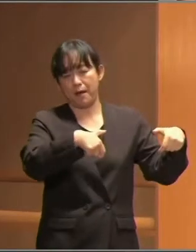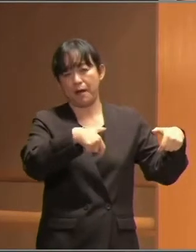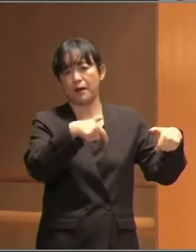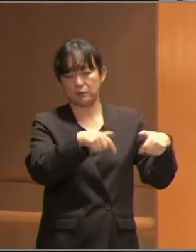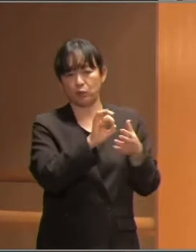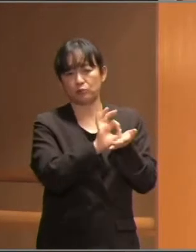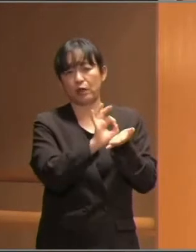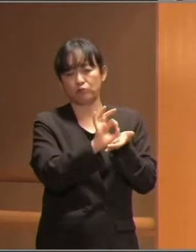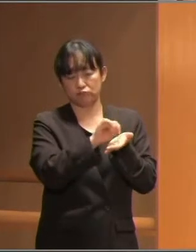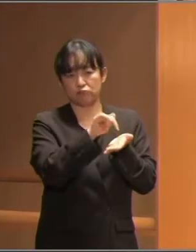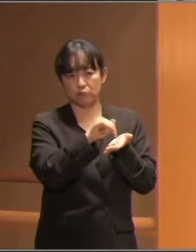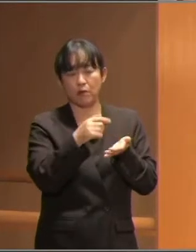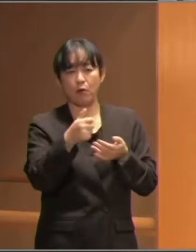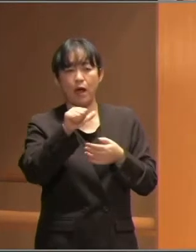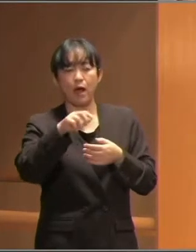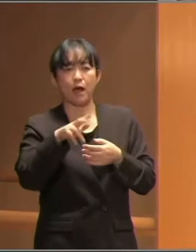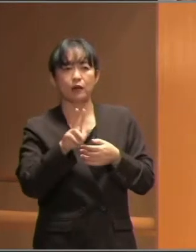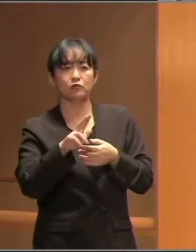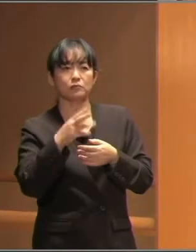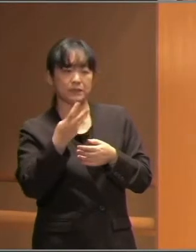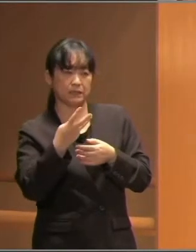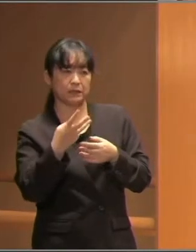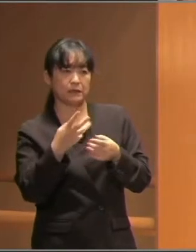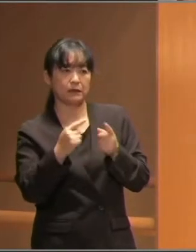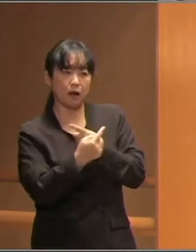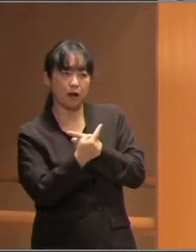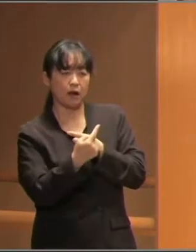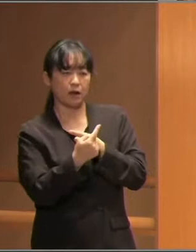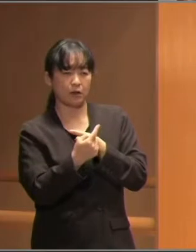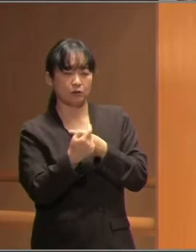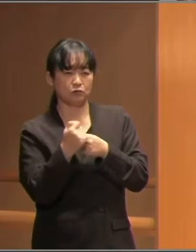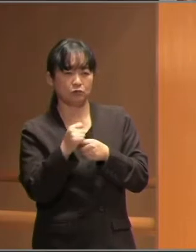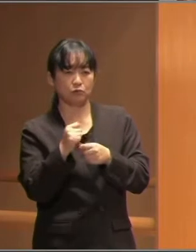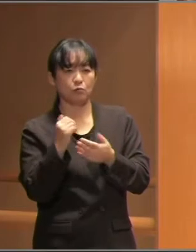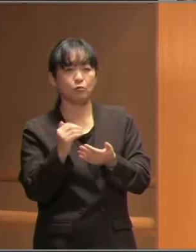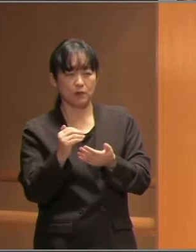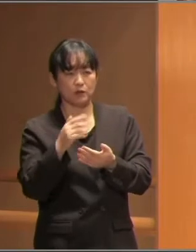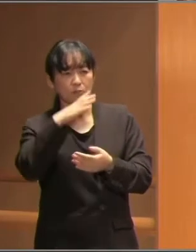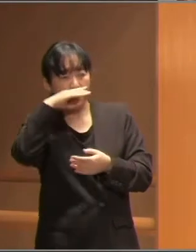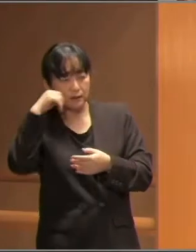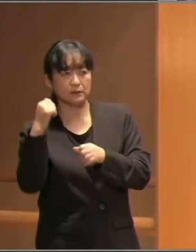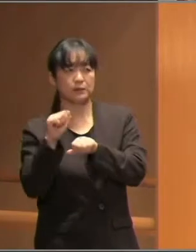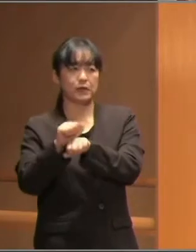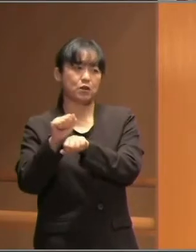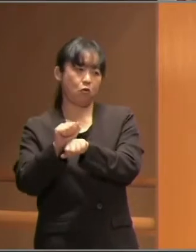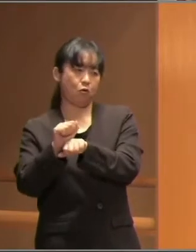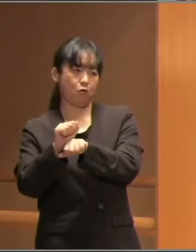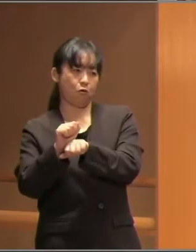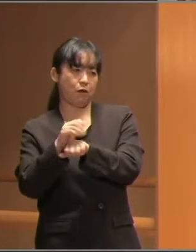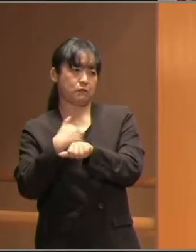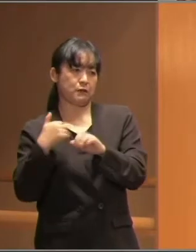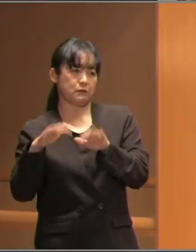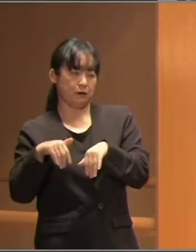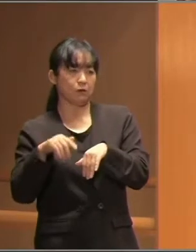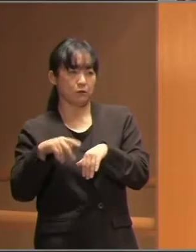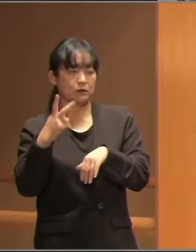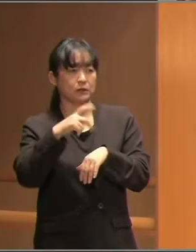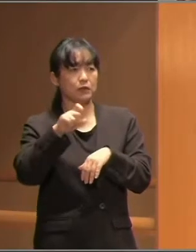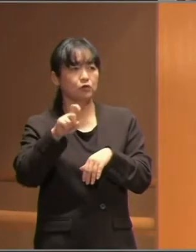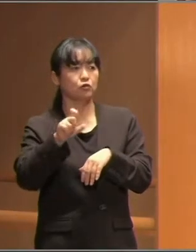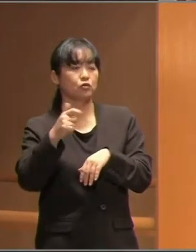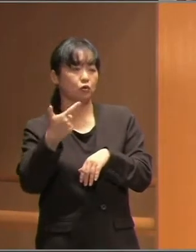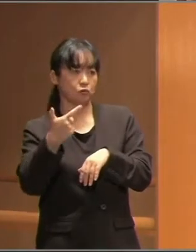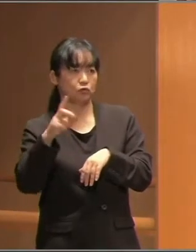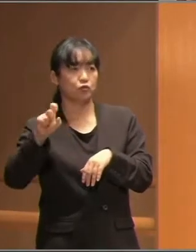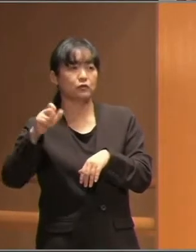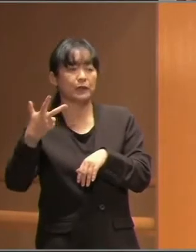as bumpers. So we mix them into an alloy, which becomes a very good material